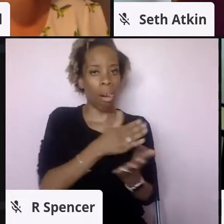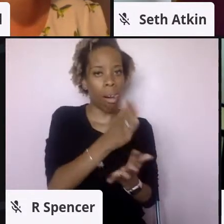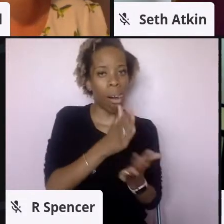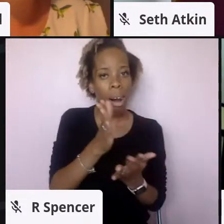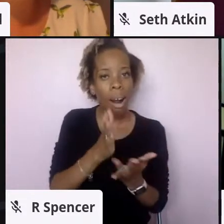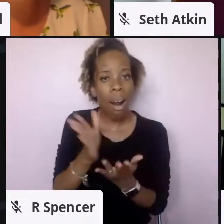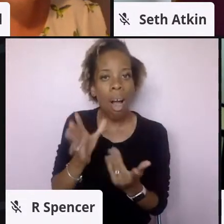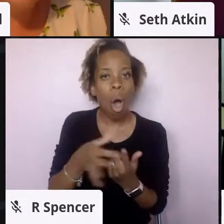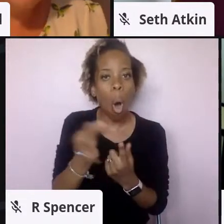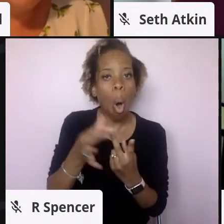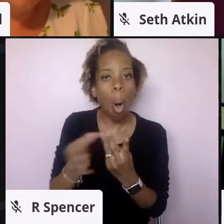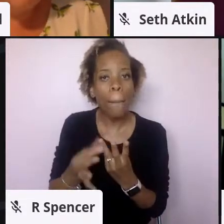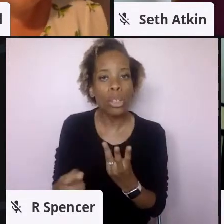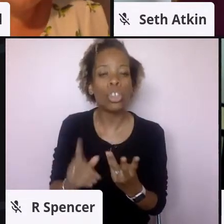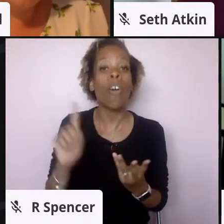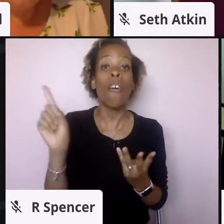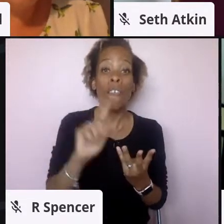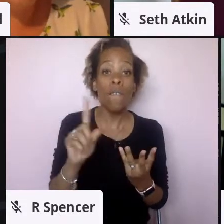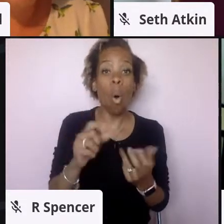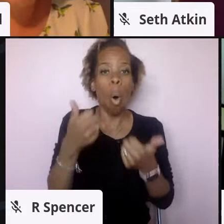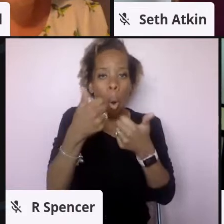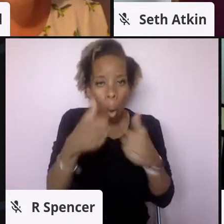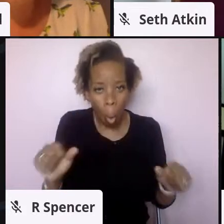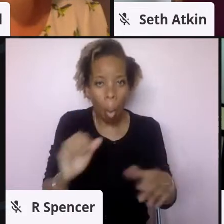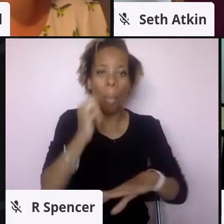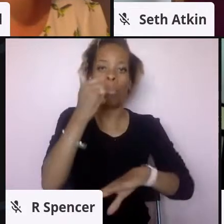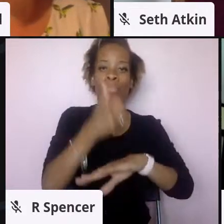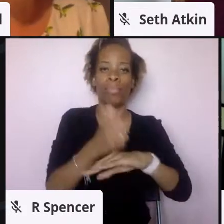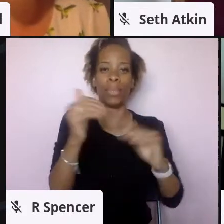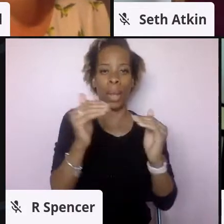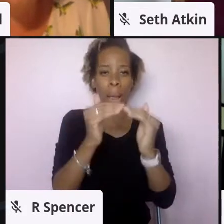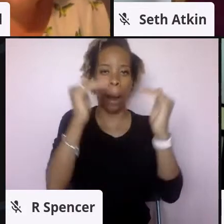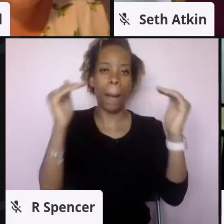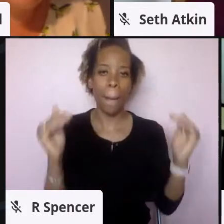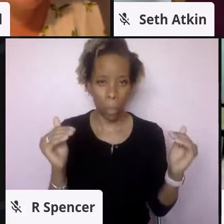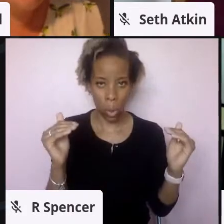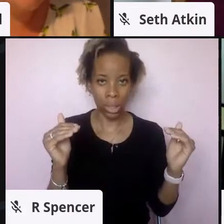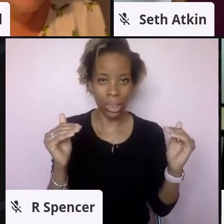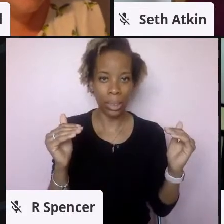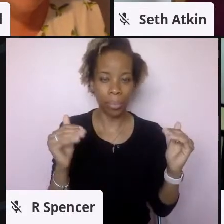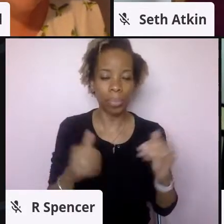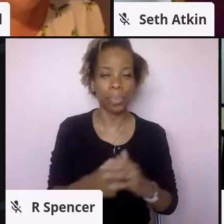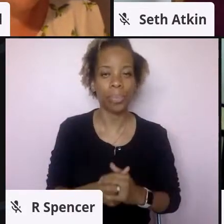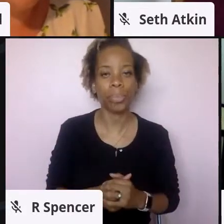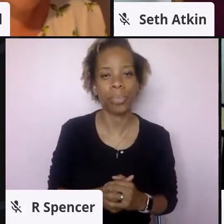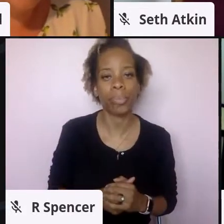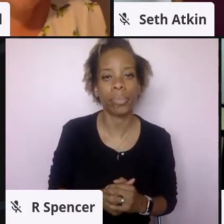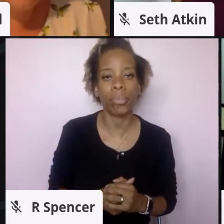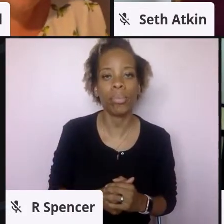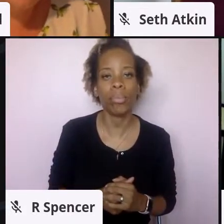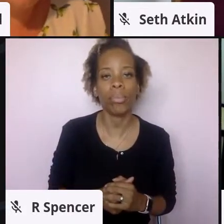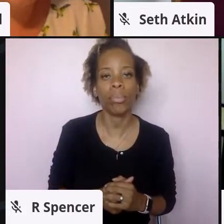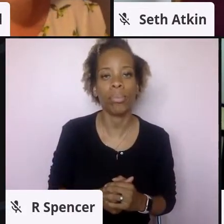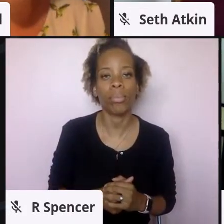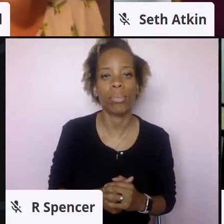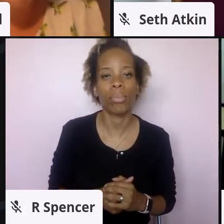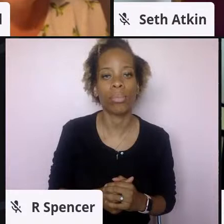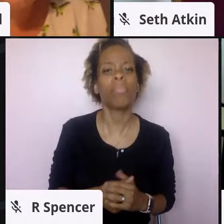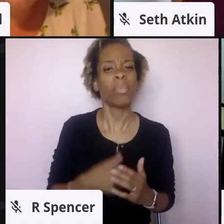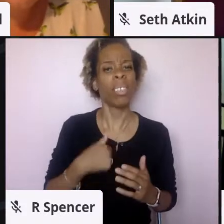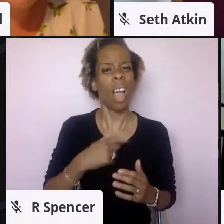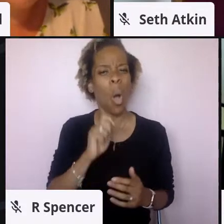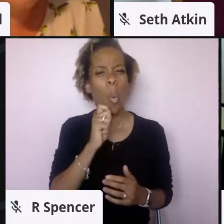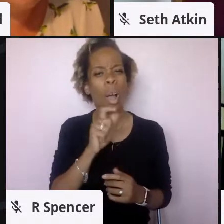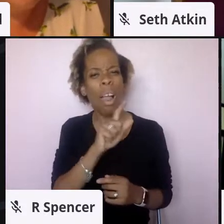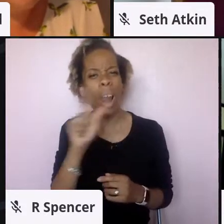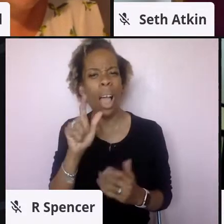in order to embed equality and address particular equality issues. So that, again, as I say, I'll post a